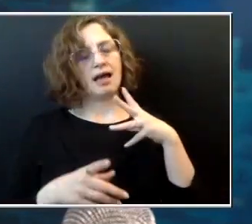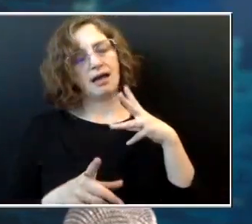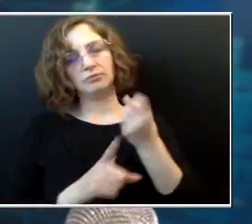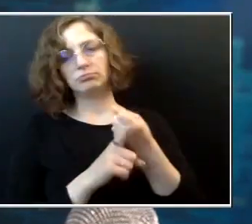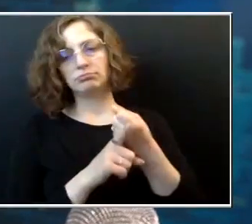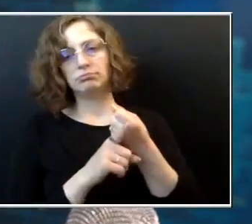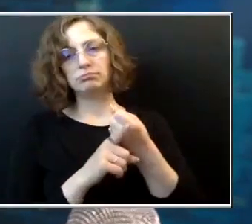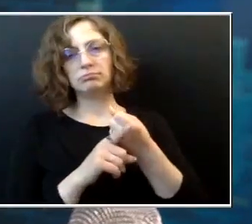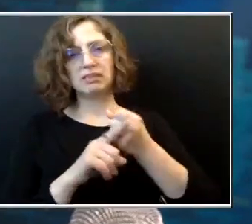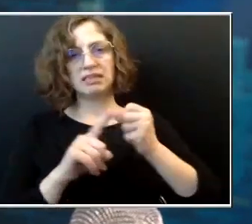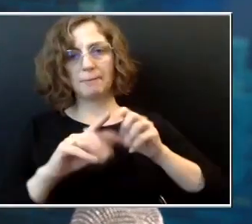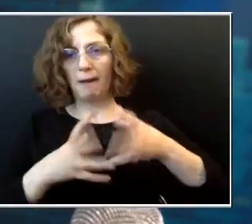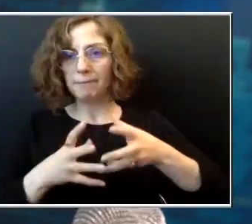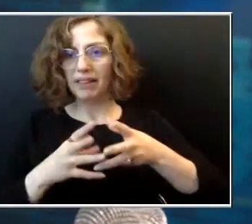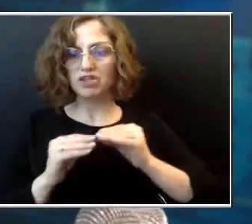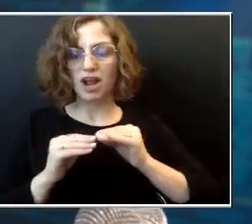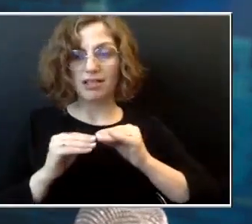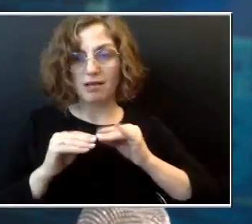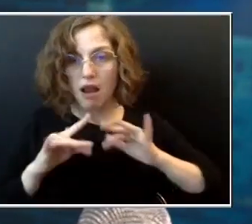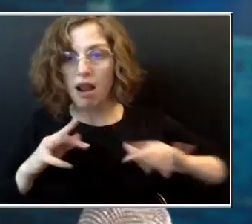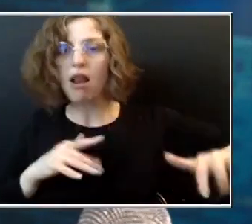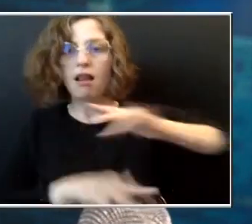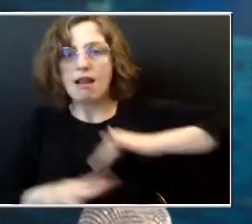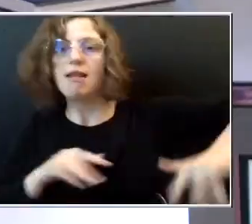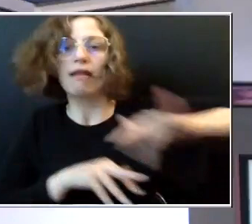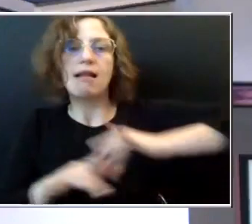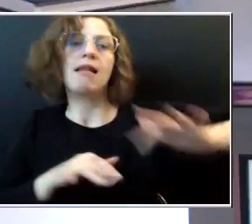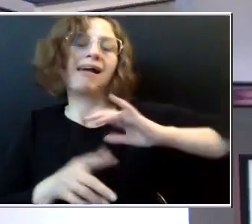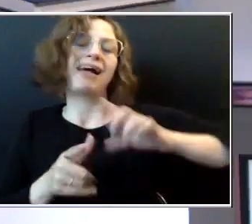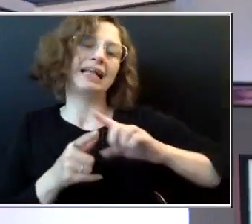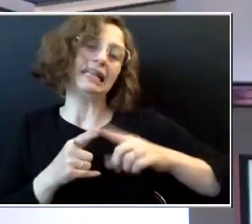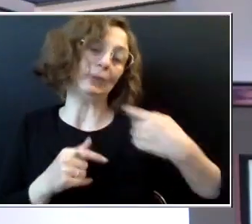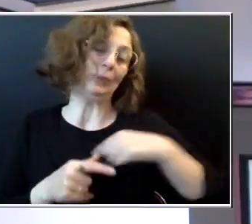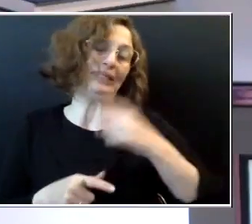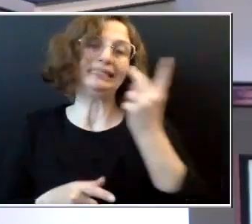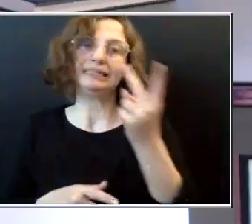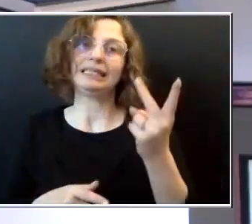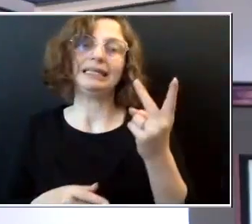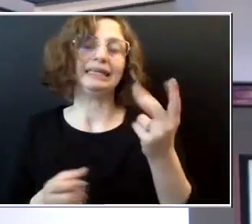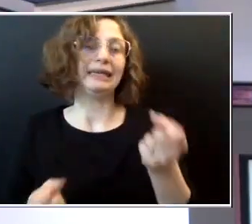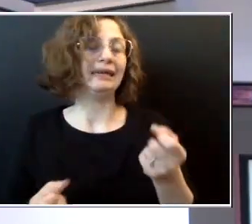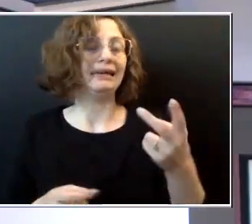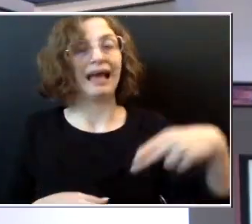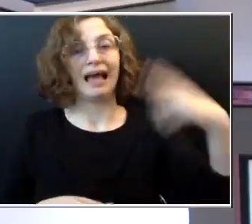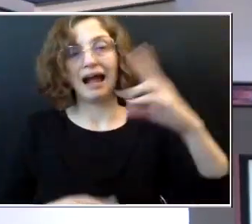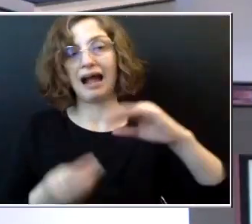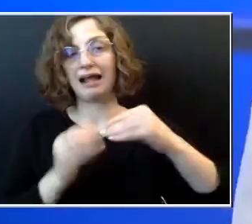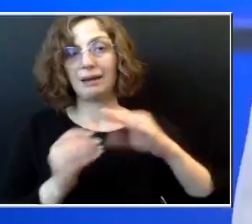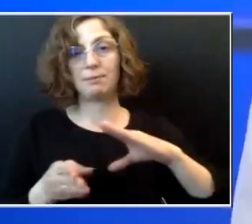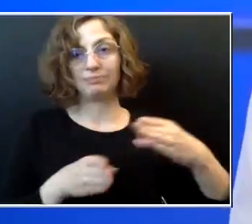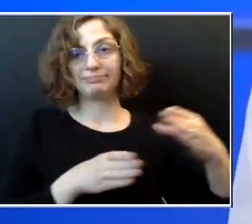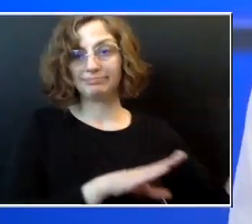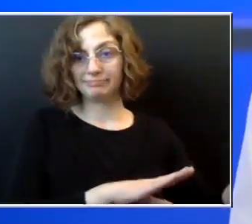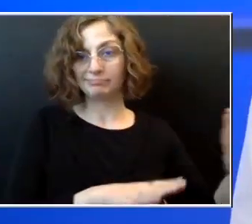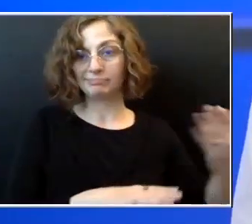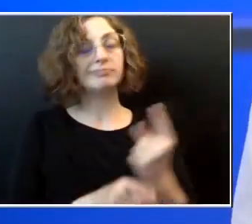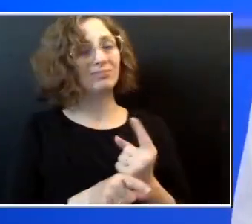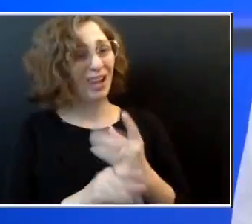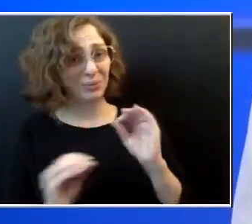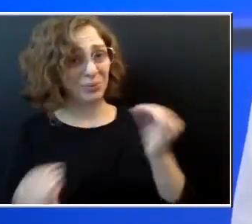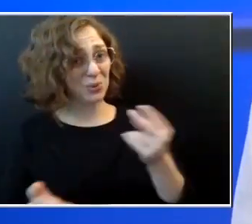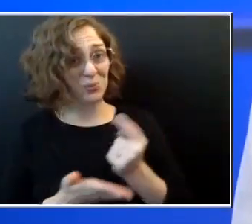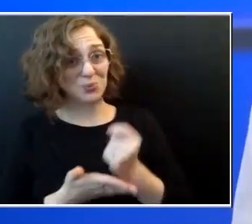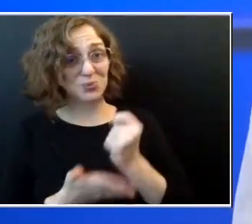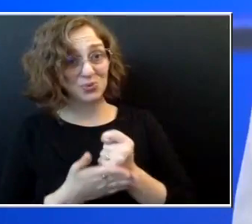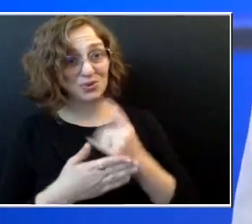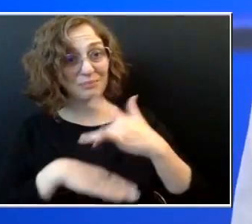type of illness, injury, and death that those slides show. Yeah, and with no treatments at that point. Yeah. I looked at,